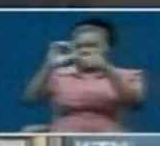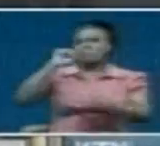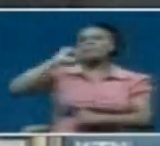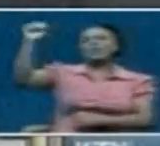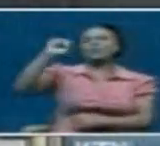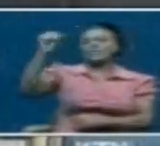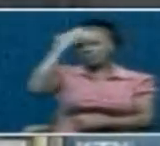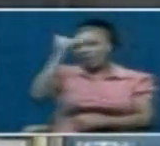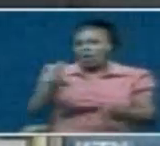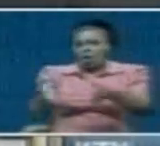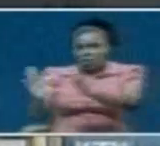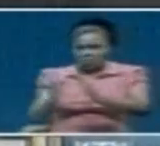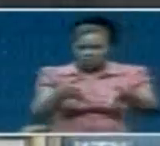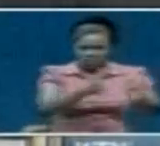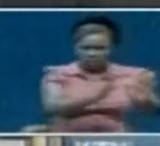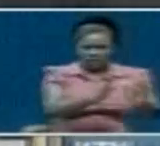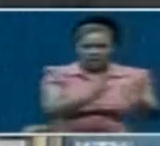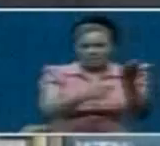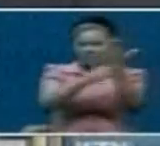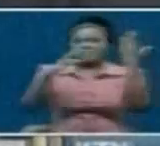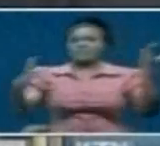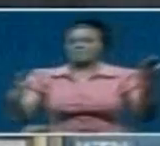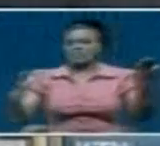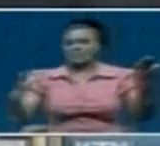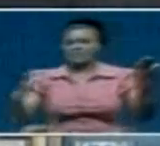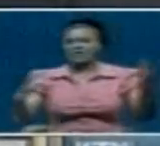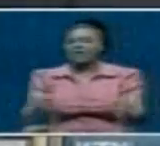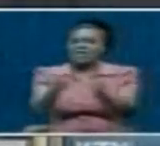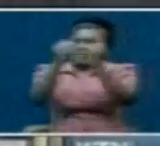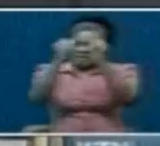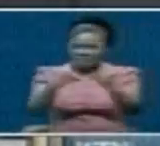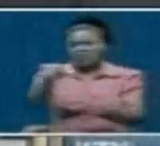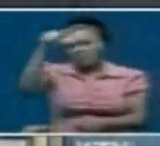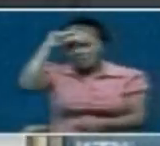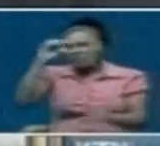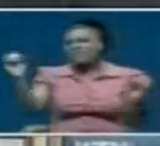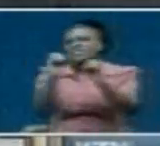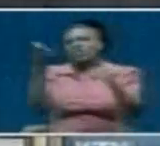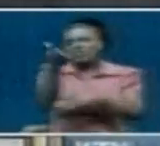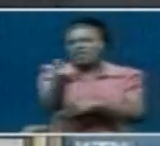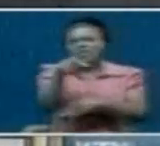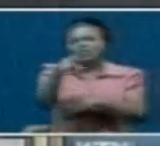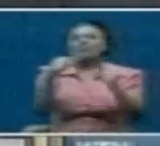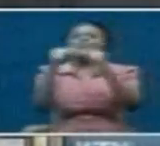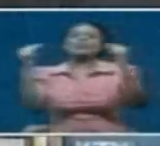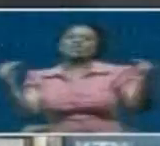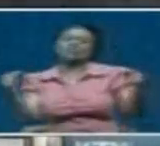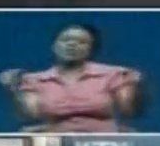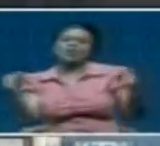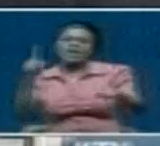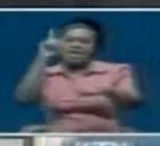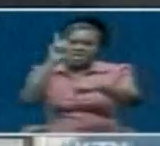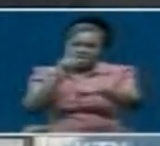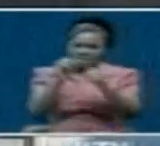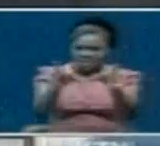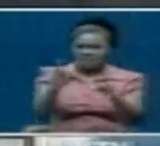because of opportunities and populism. So if you're not in government, then you should be in opposition. So if Martha